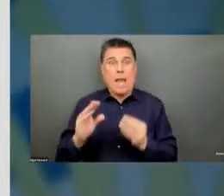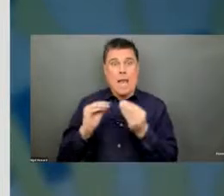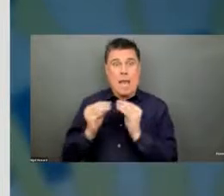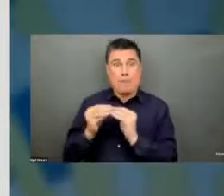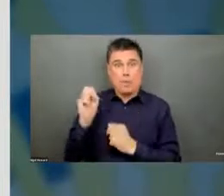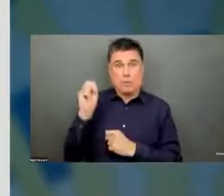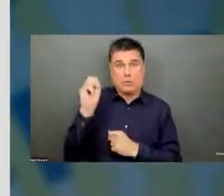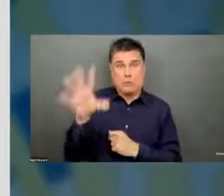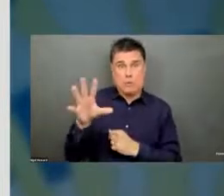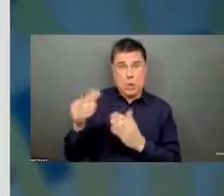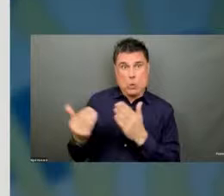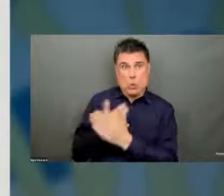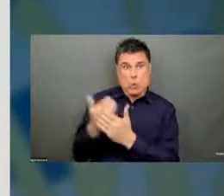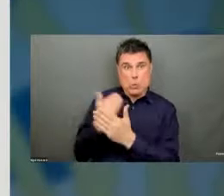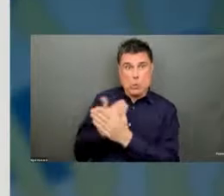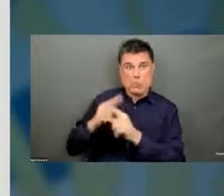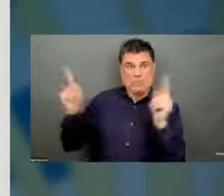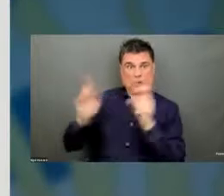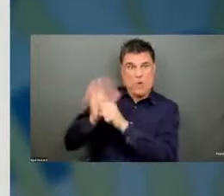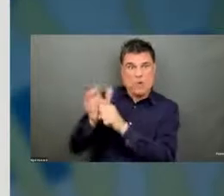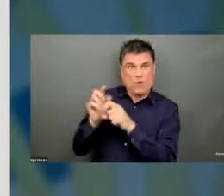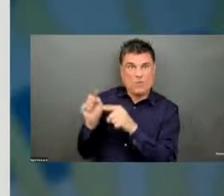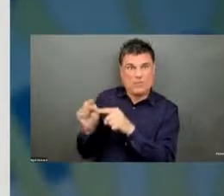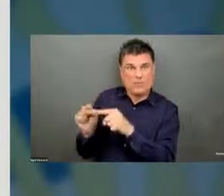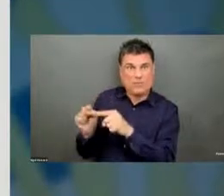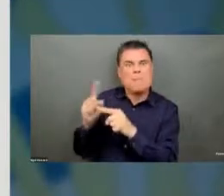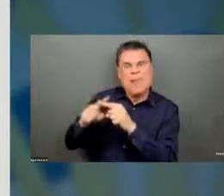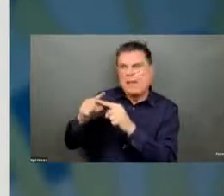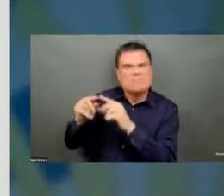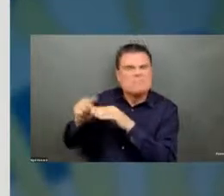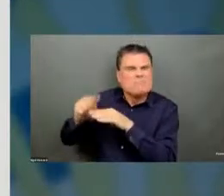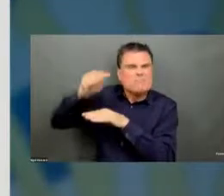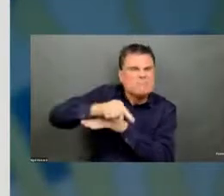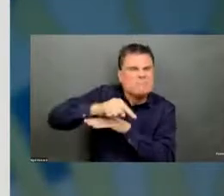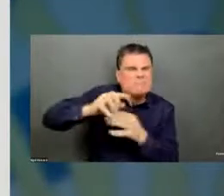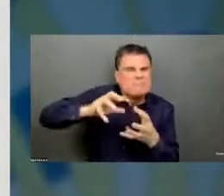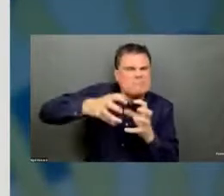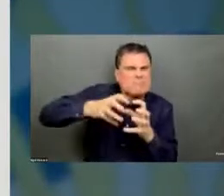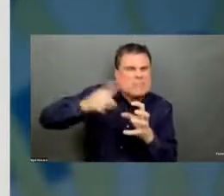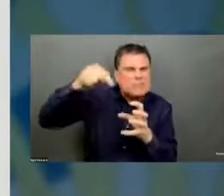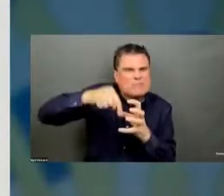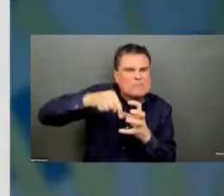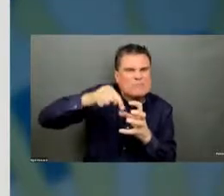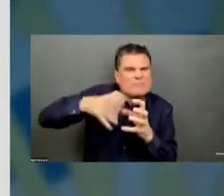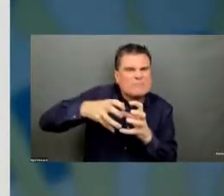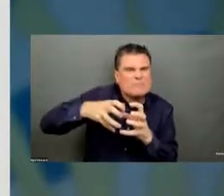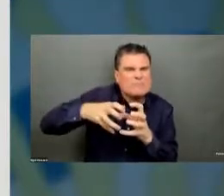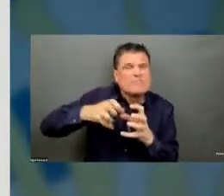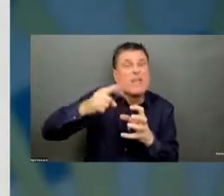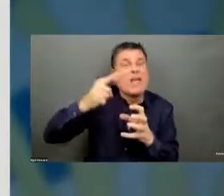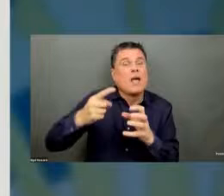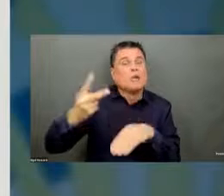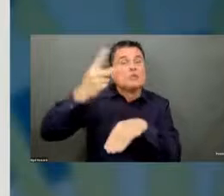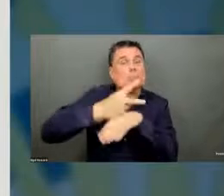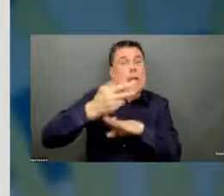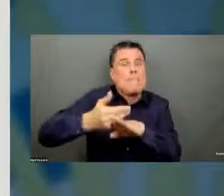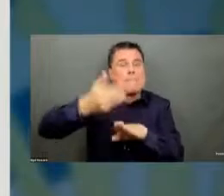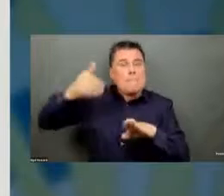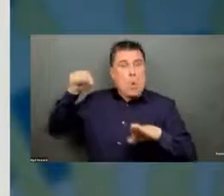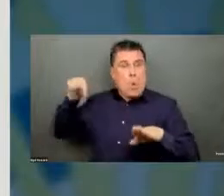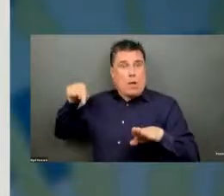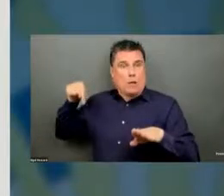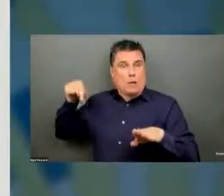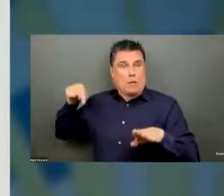What they are is a 2 to 3 day lag for the ones that we had reported a few days ago. And it is now